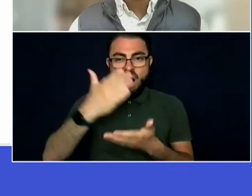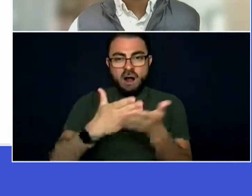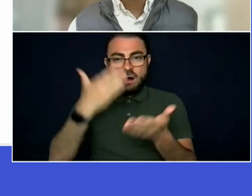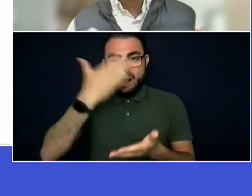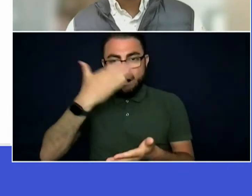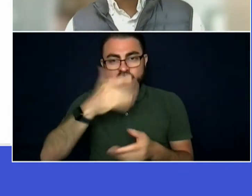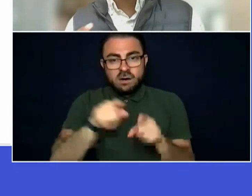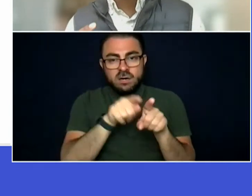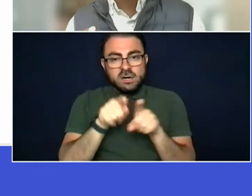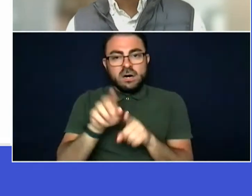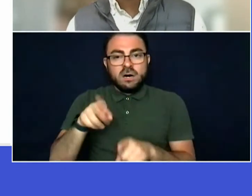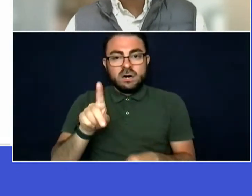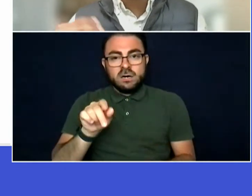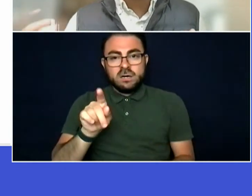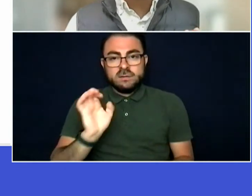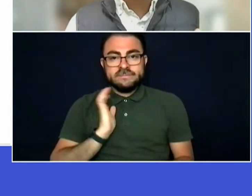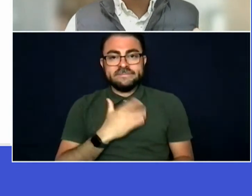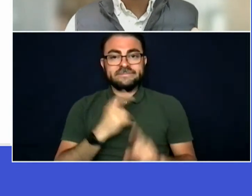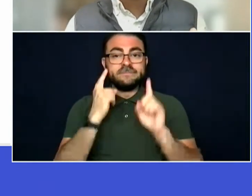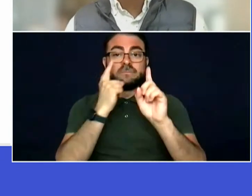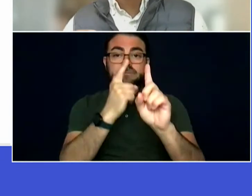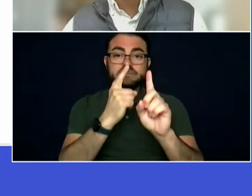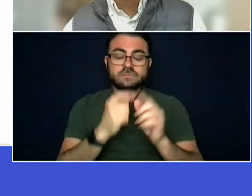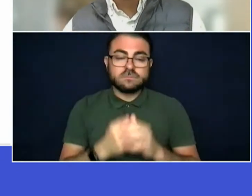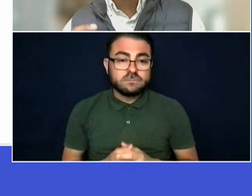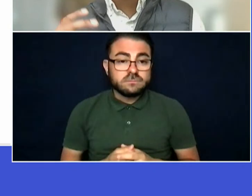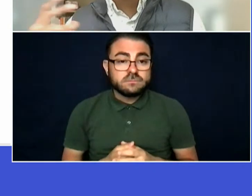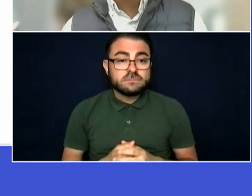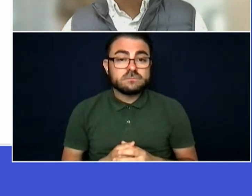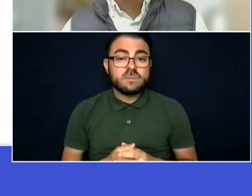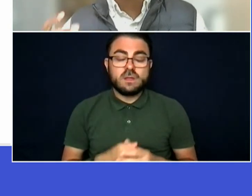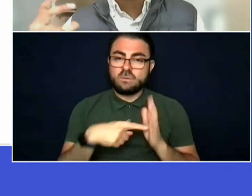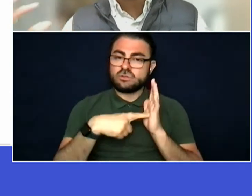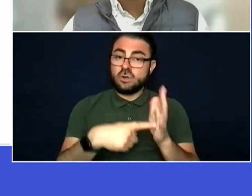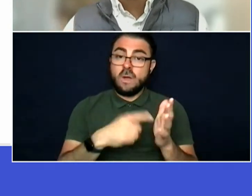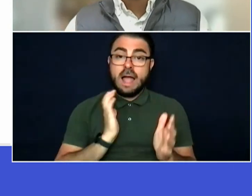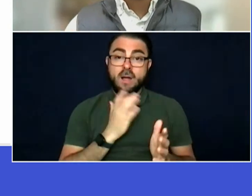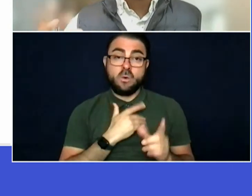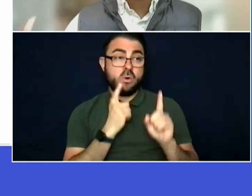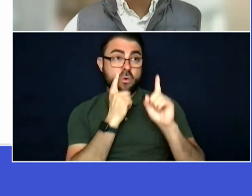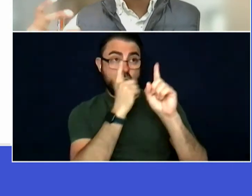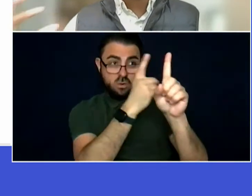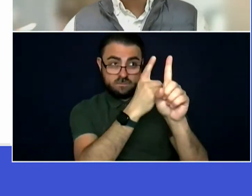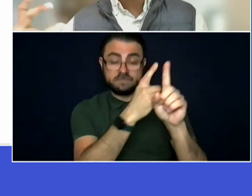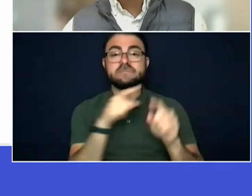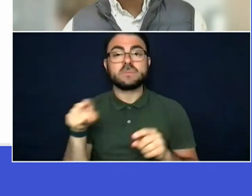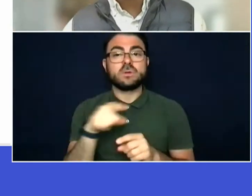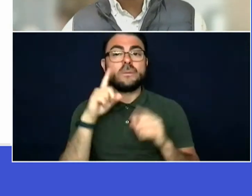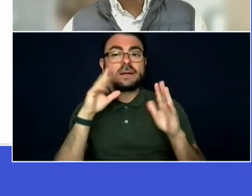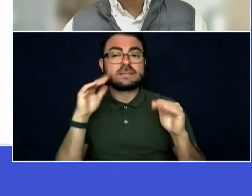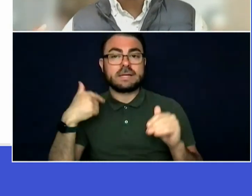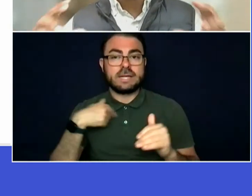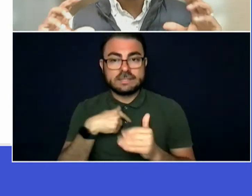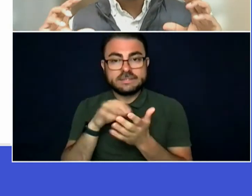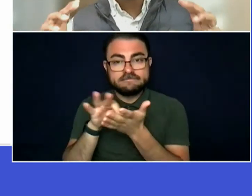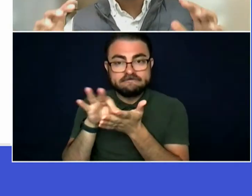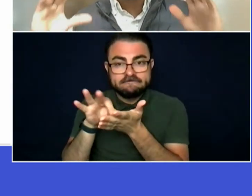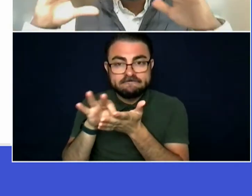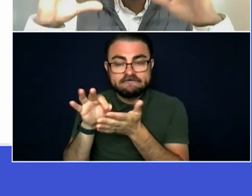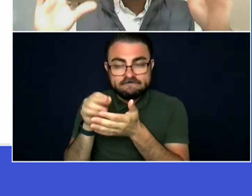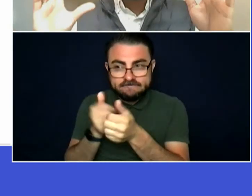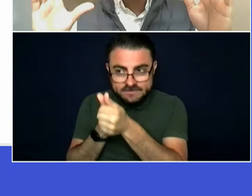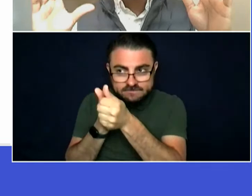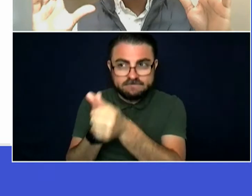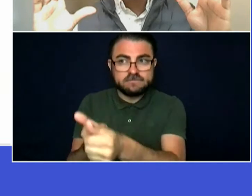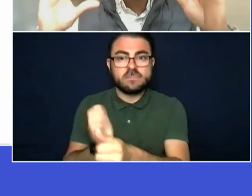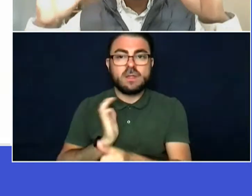throughout the document. So I want folks to know this is what we're aiming for, and this is what you all can expect us to be tracking towards these sorts of goal measures. And so we